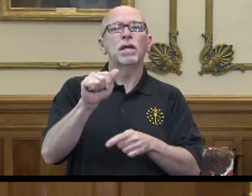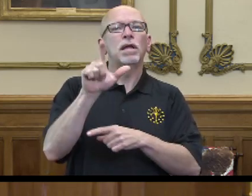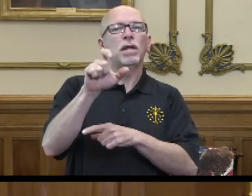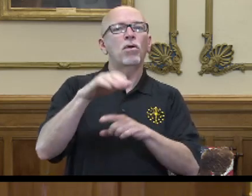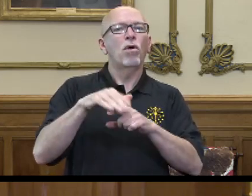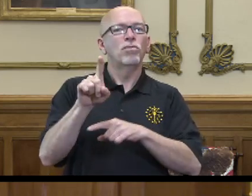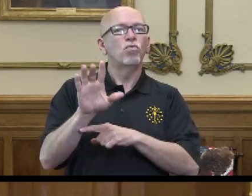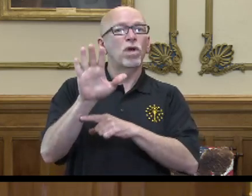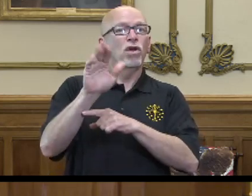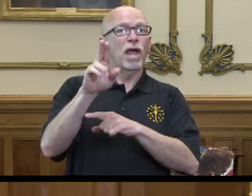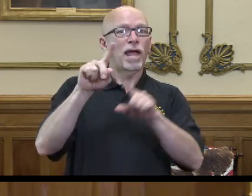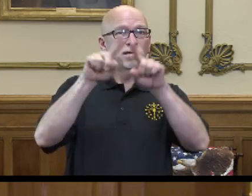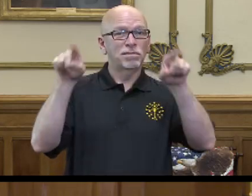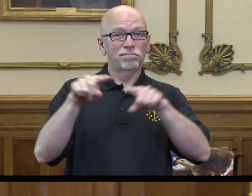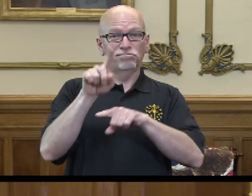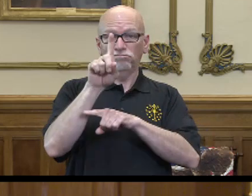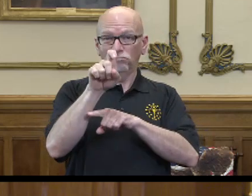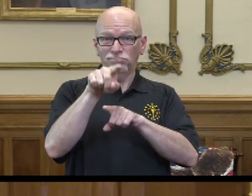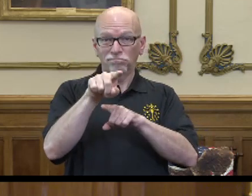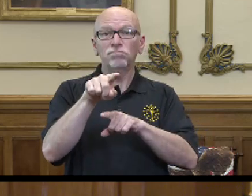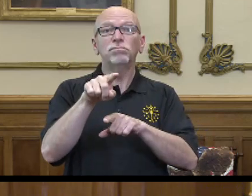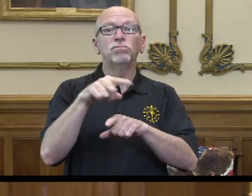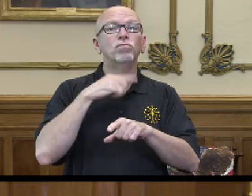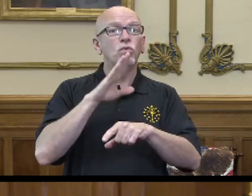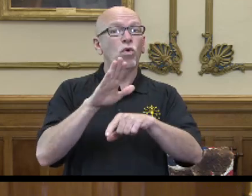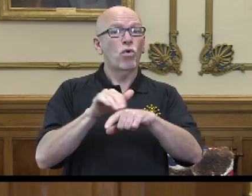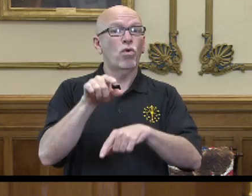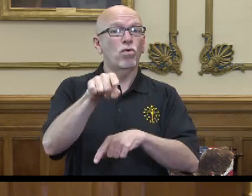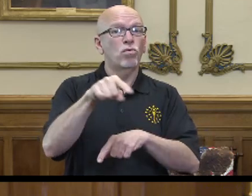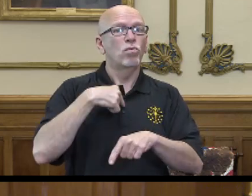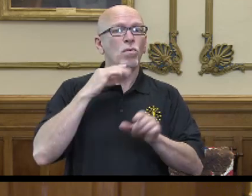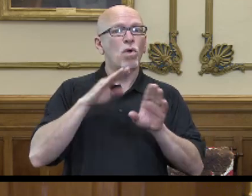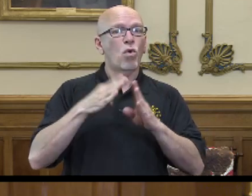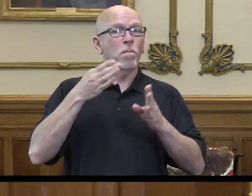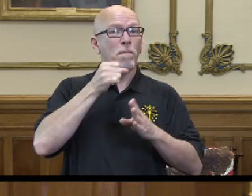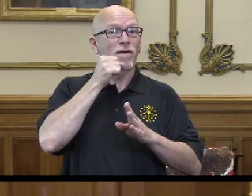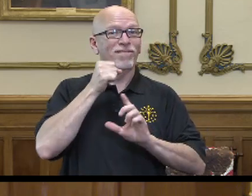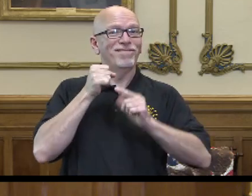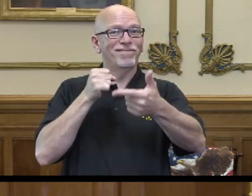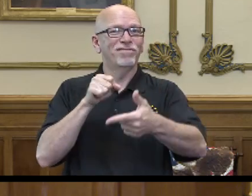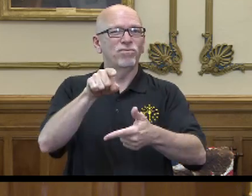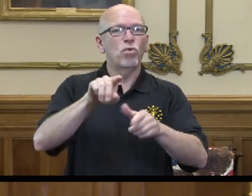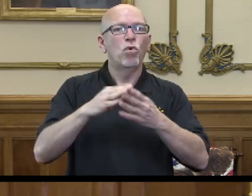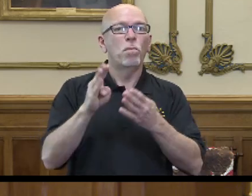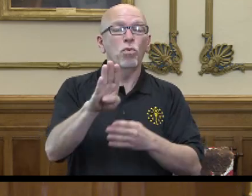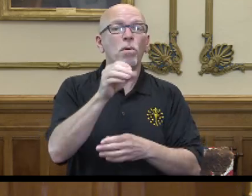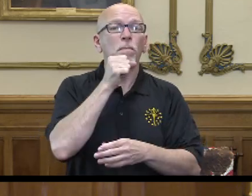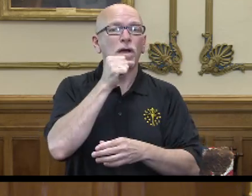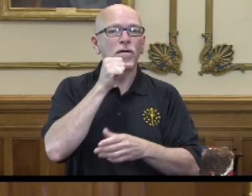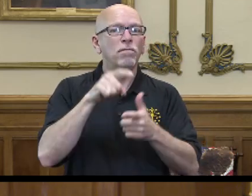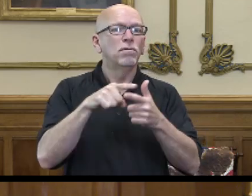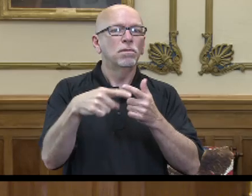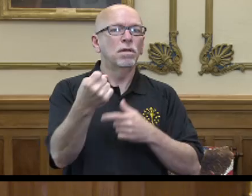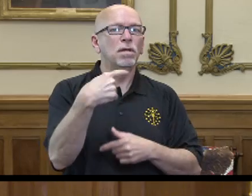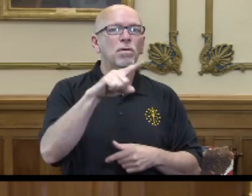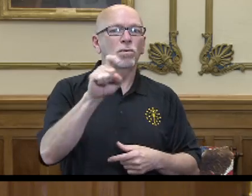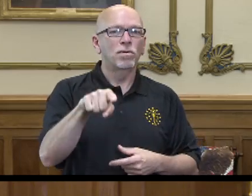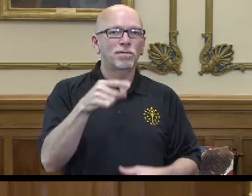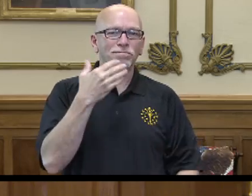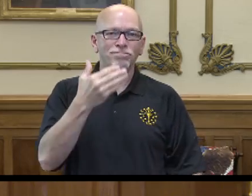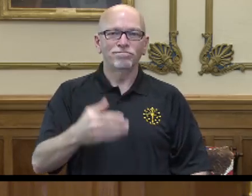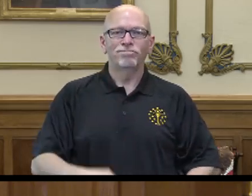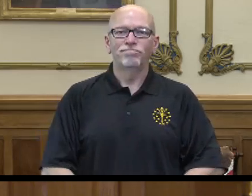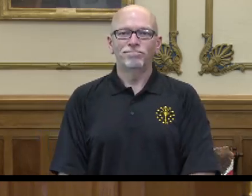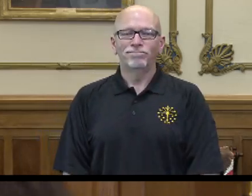click the Raise Your Hand button. When you are called upon, we will unmute your microphone, and then you also will have to unmute your